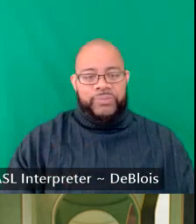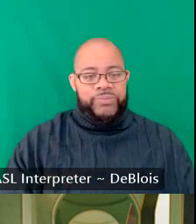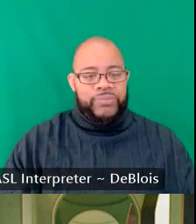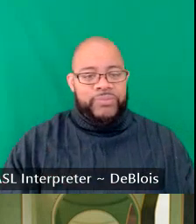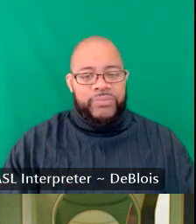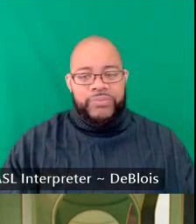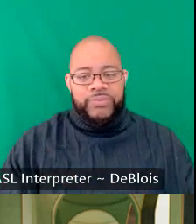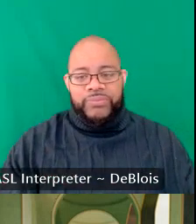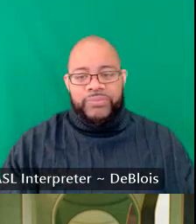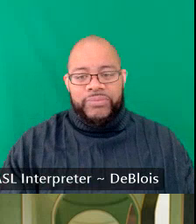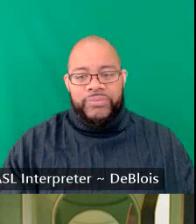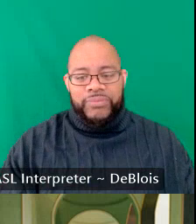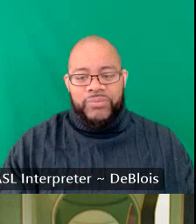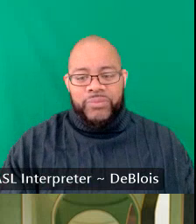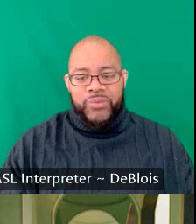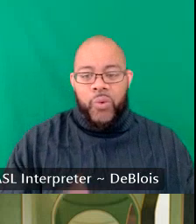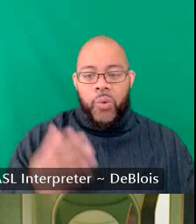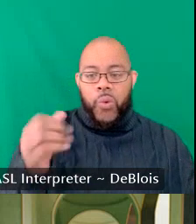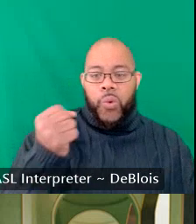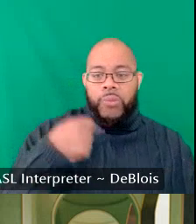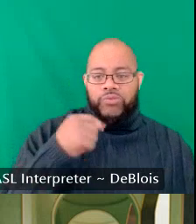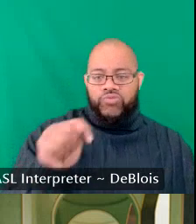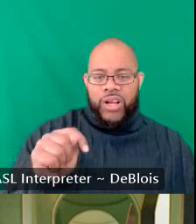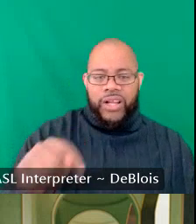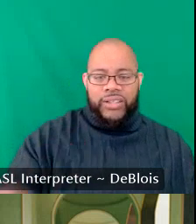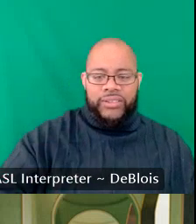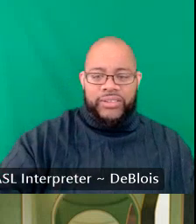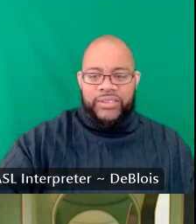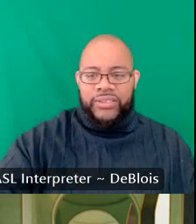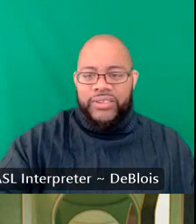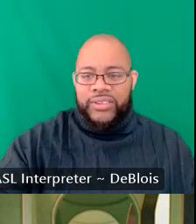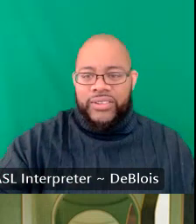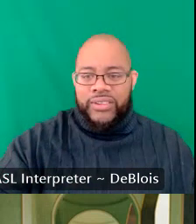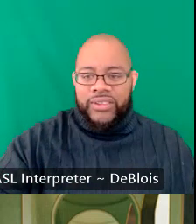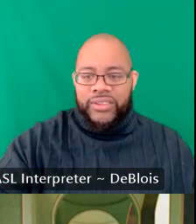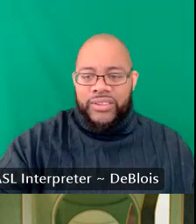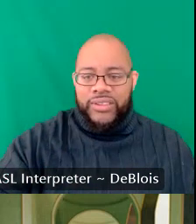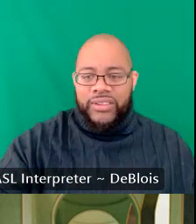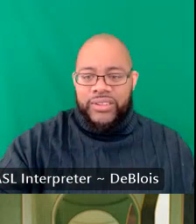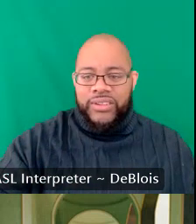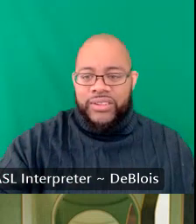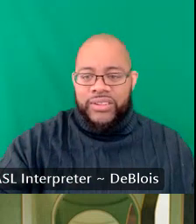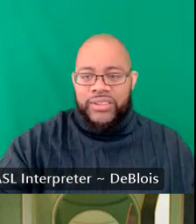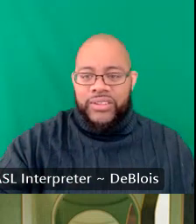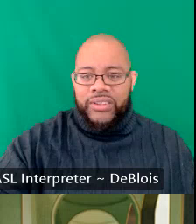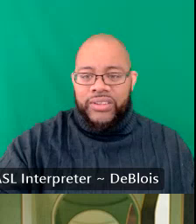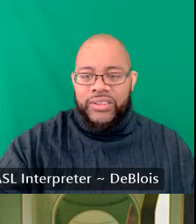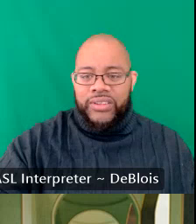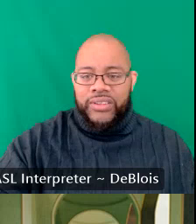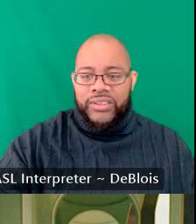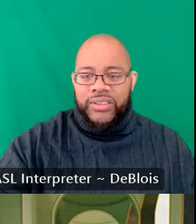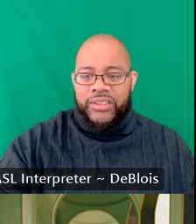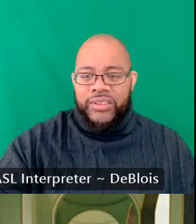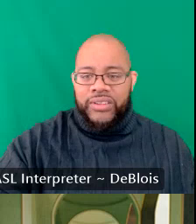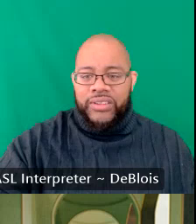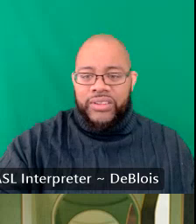that. Yep. Hold on. Wait. Let me try. Hold on. Okay. It's many of them. Okay.